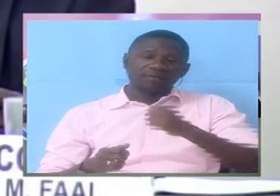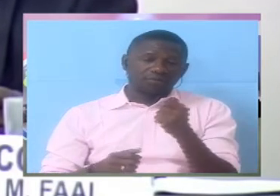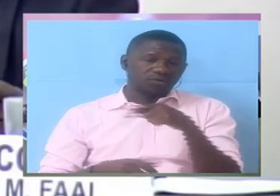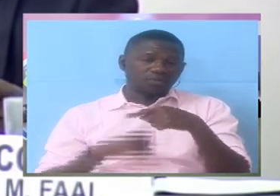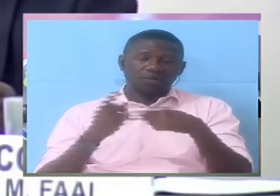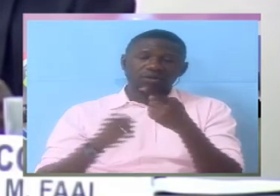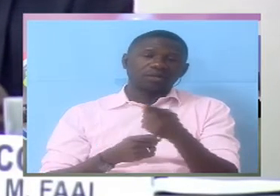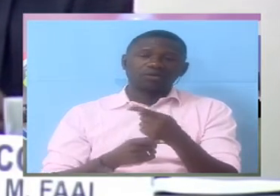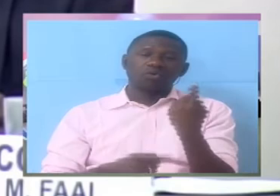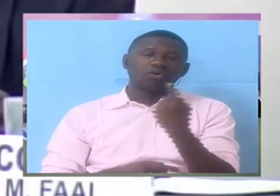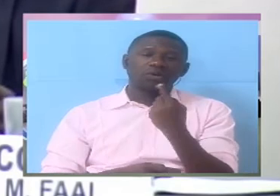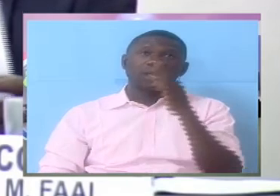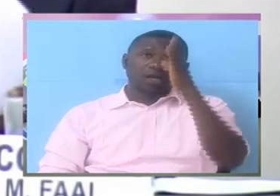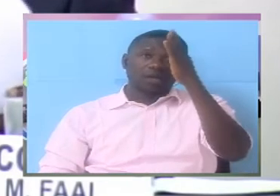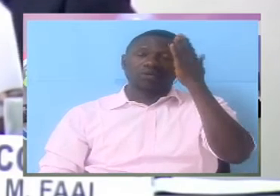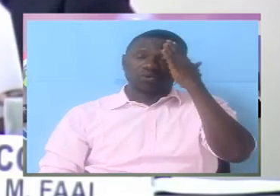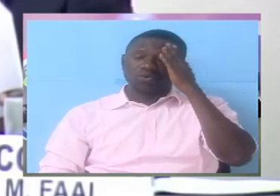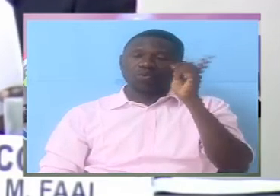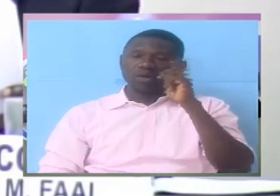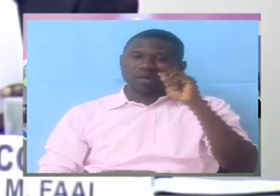And then listen.